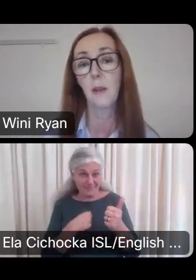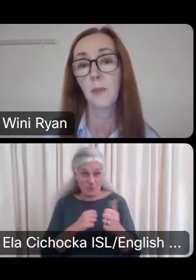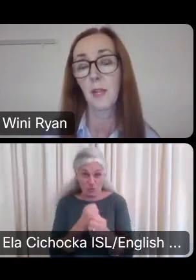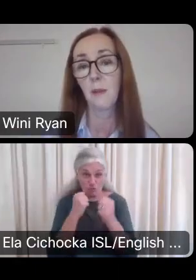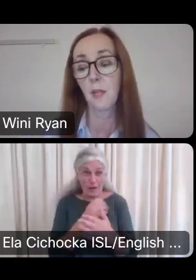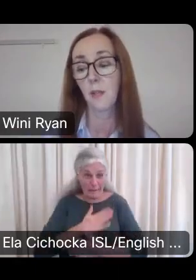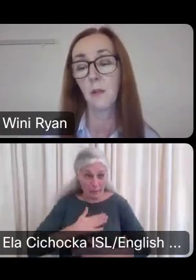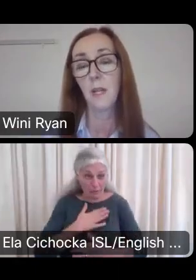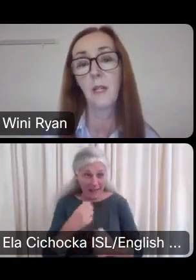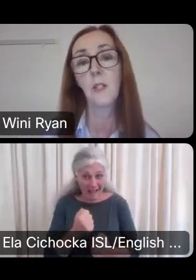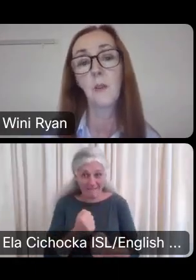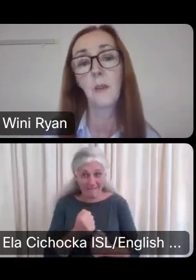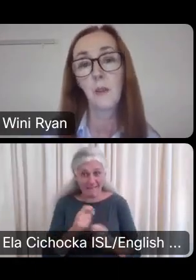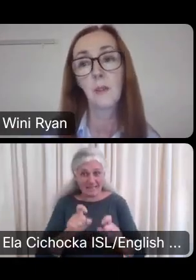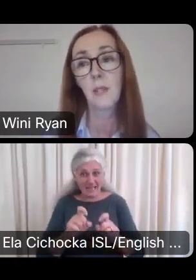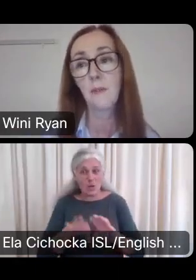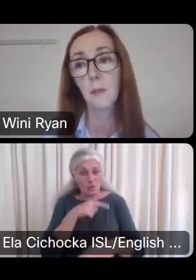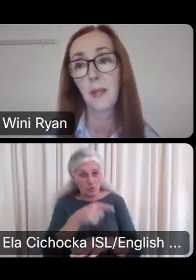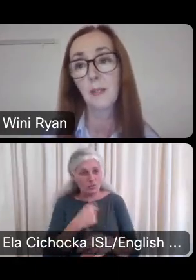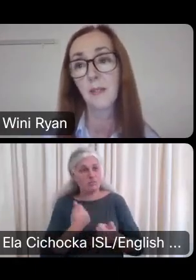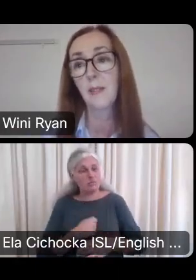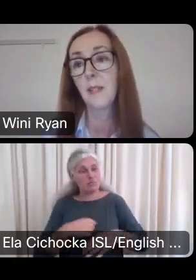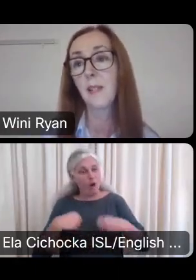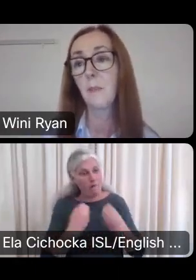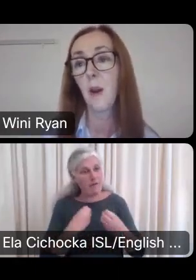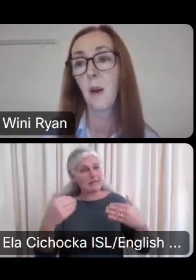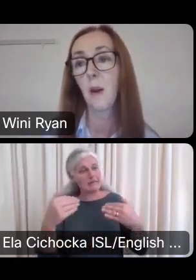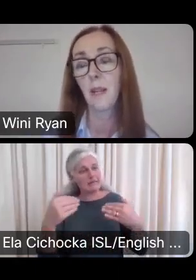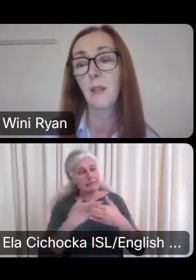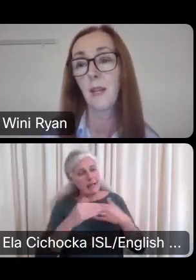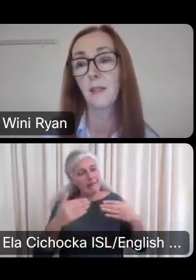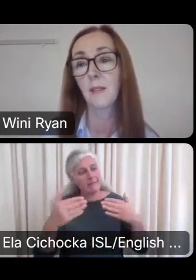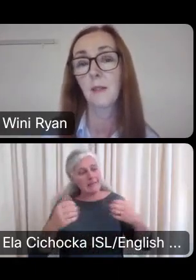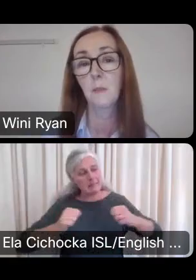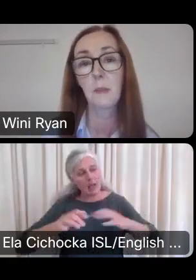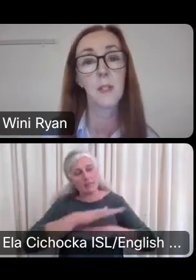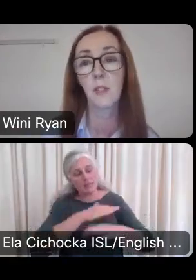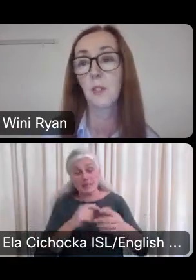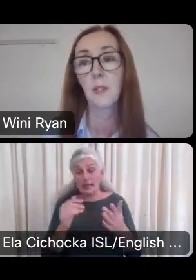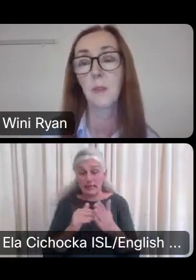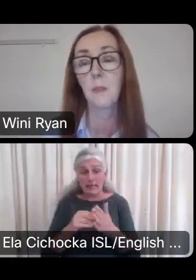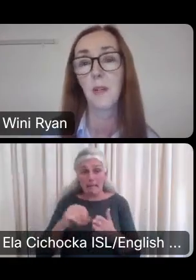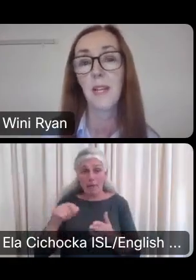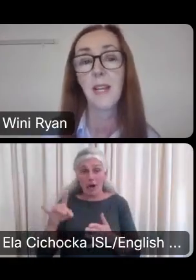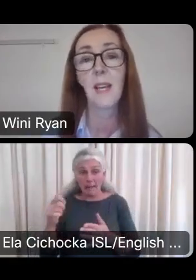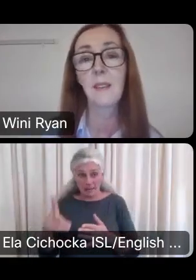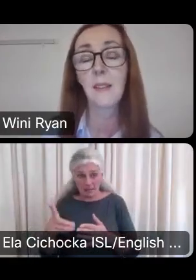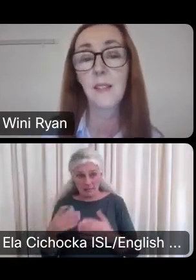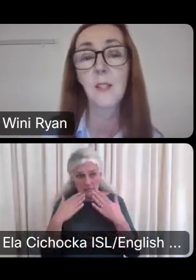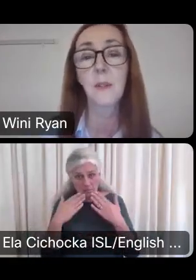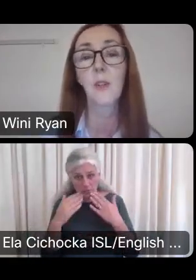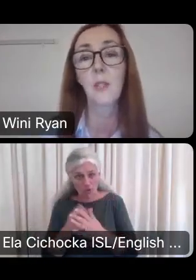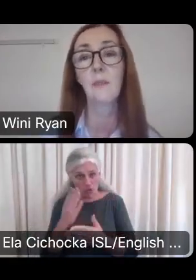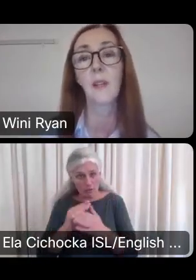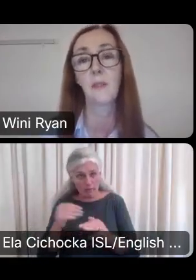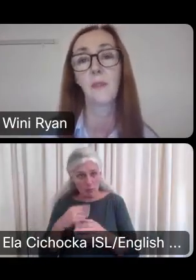emotion. I'm staying with you to give you a safe space. And Mohammed, thank you. Yeah, sometimes people just want to be heard. And I think this